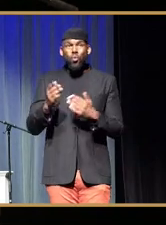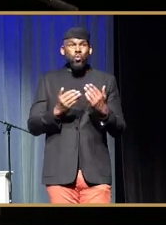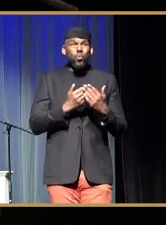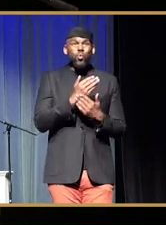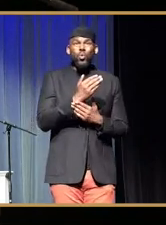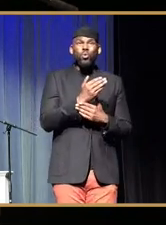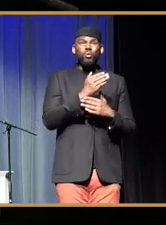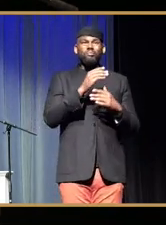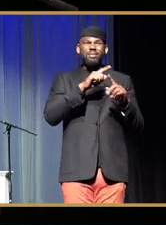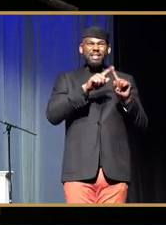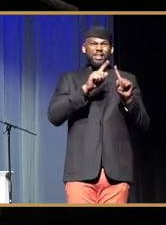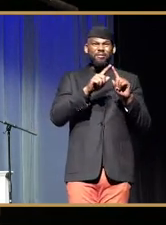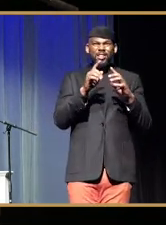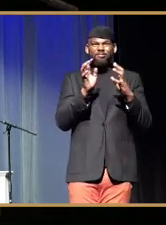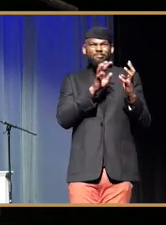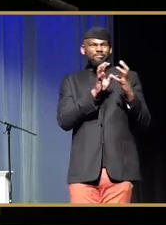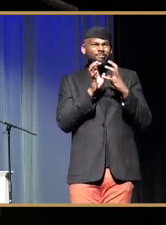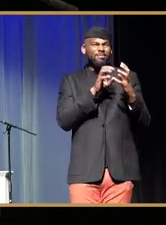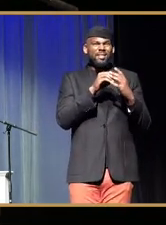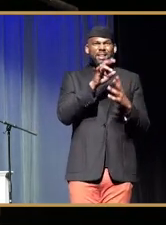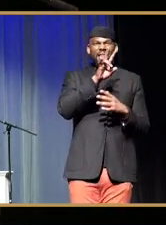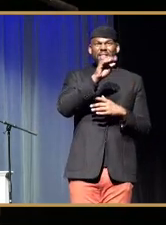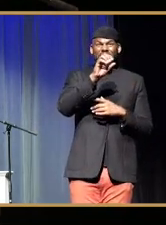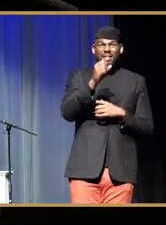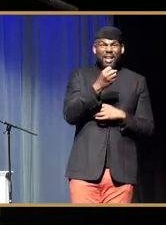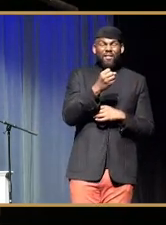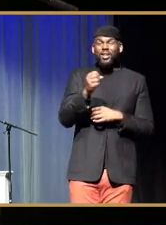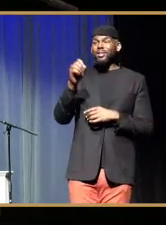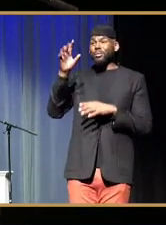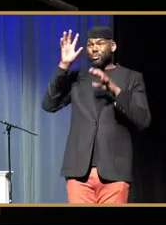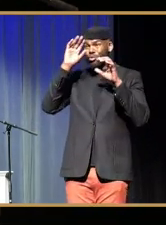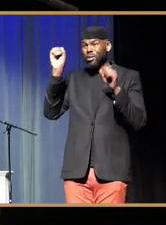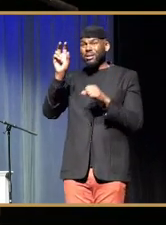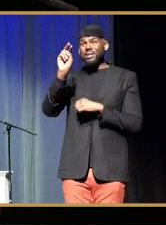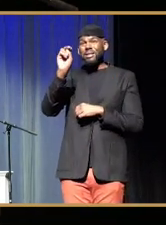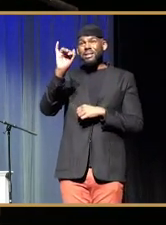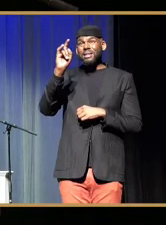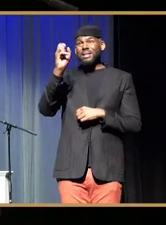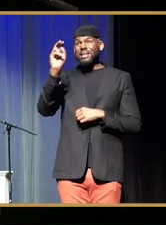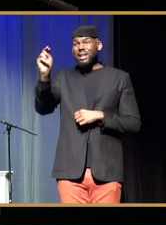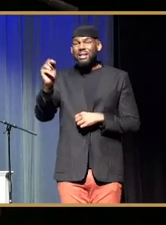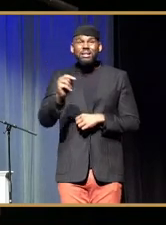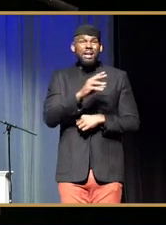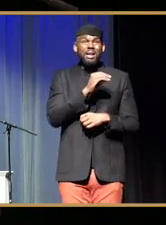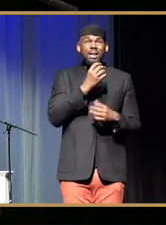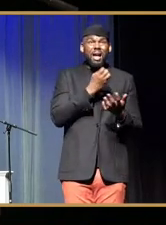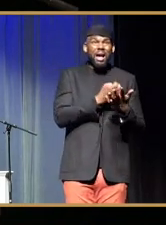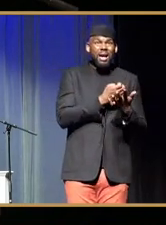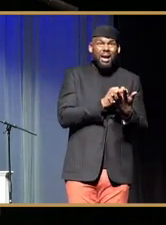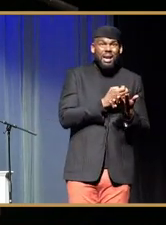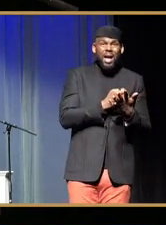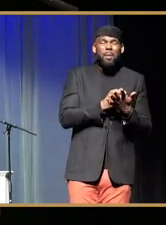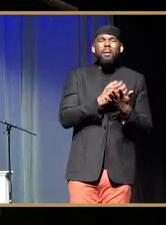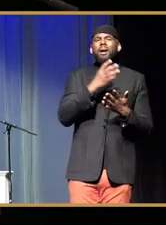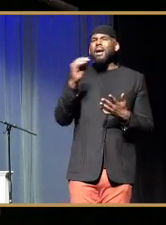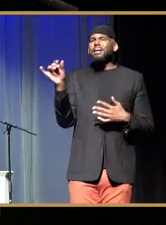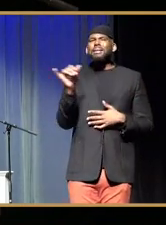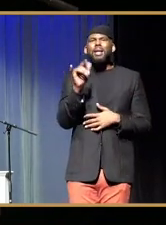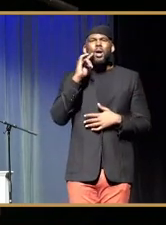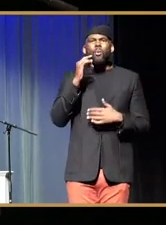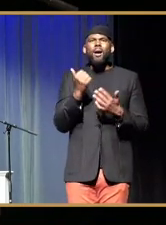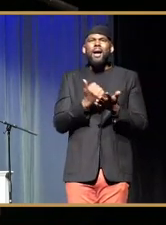the 70s. It got us through Richard Nixon. It's got us through Reaganomics, and it will help us